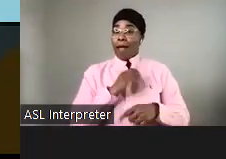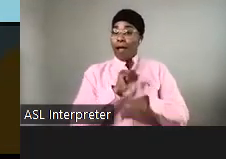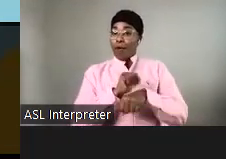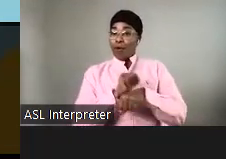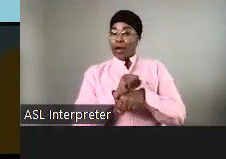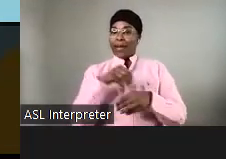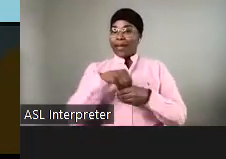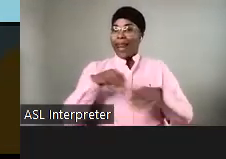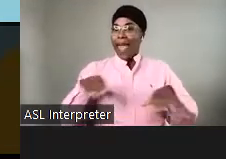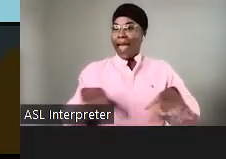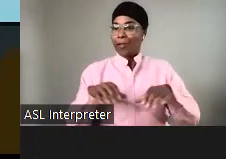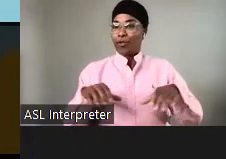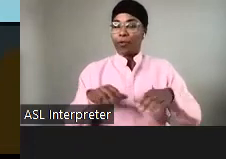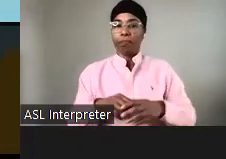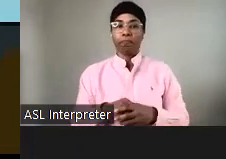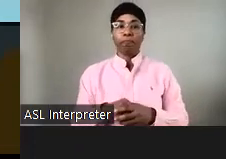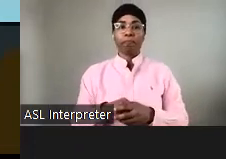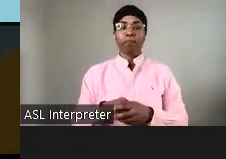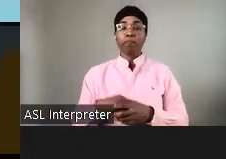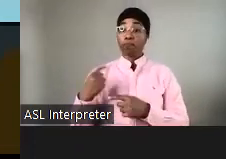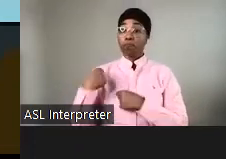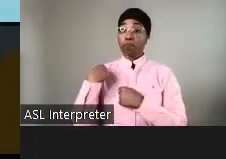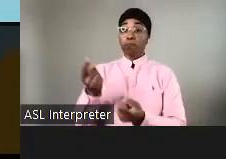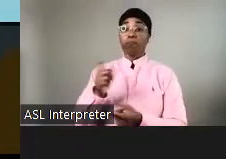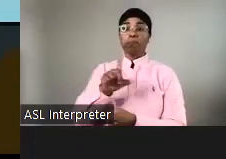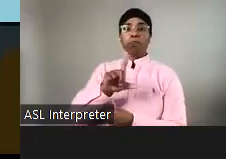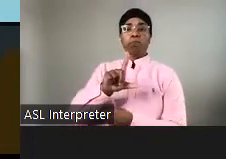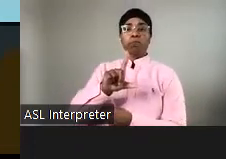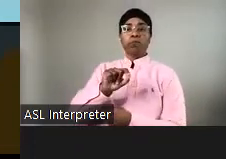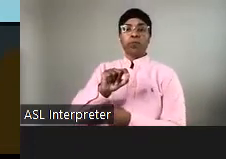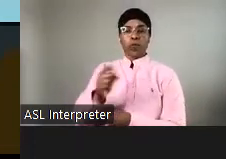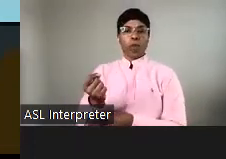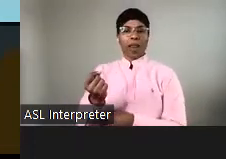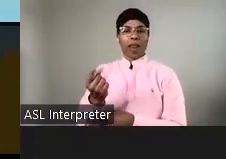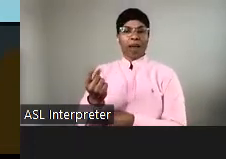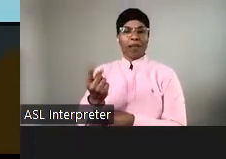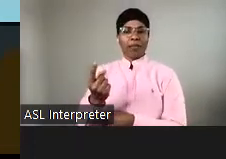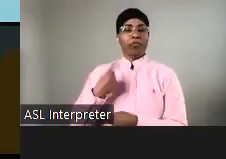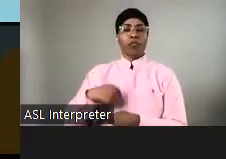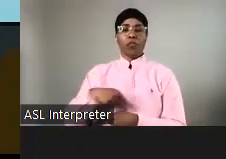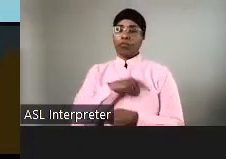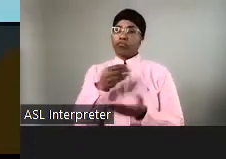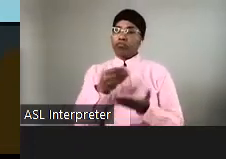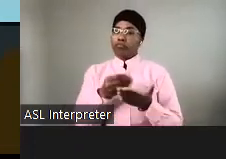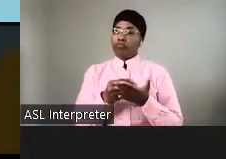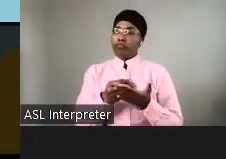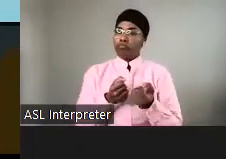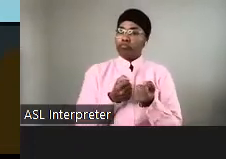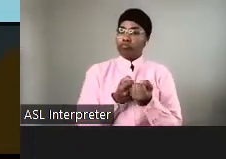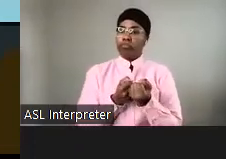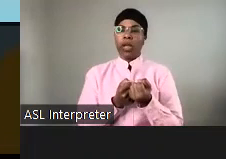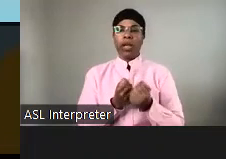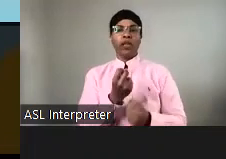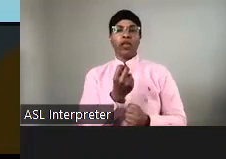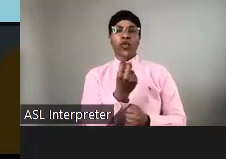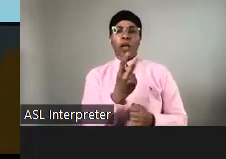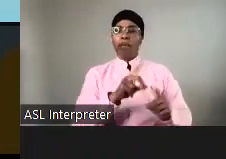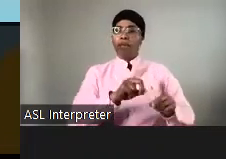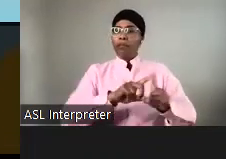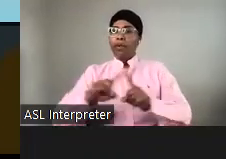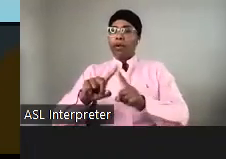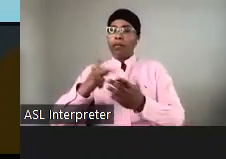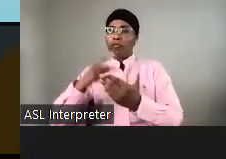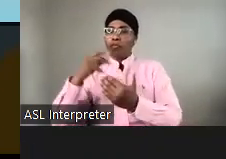Since about 2011, I believe we've funded 12 different projects, and I think that might be up to 16